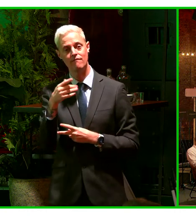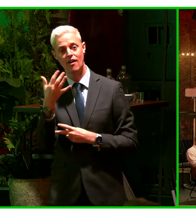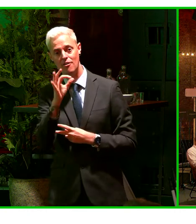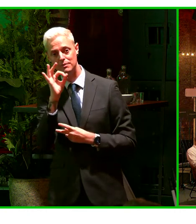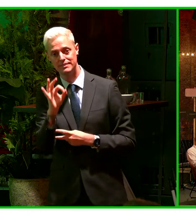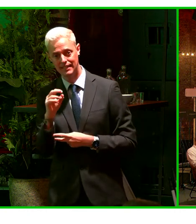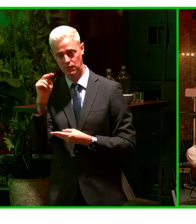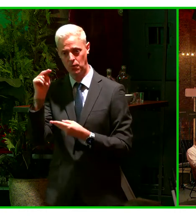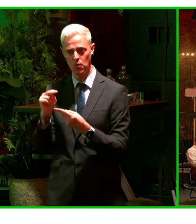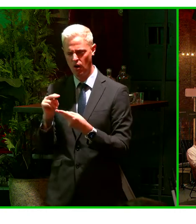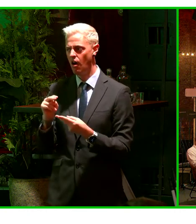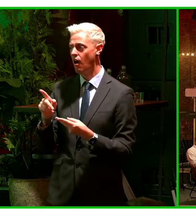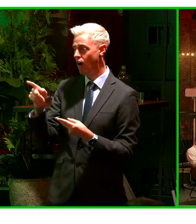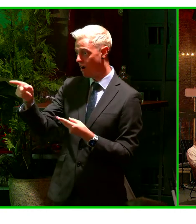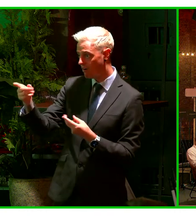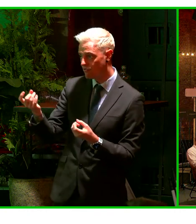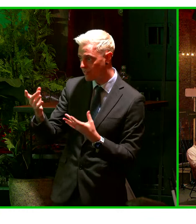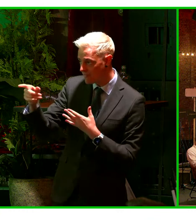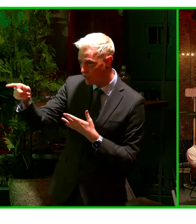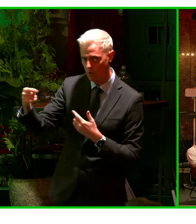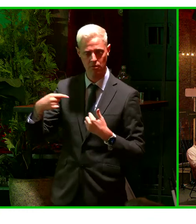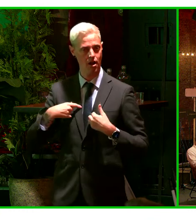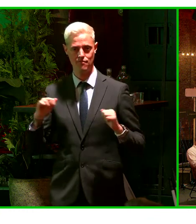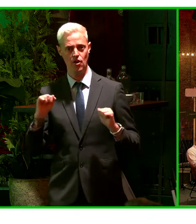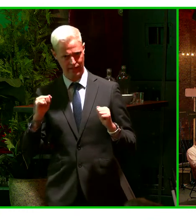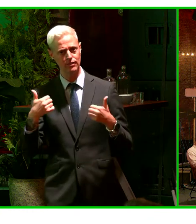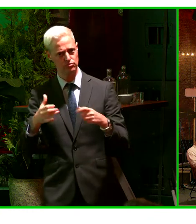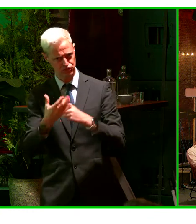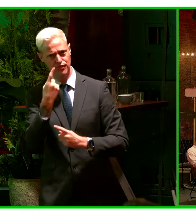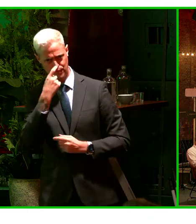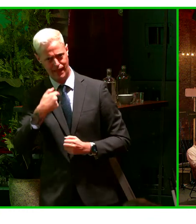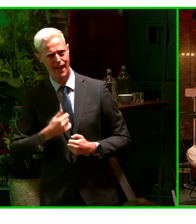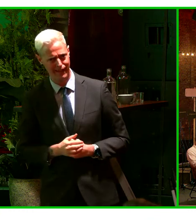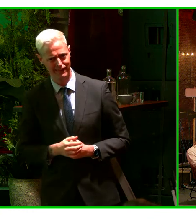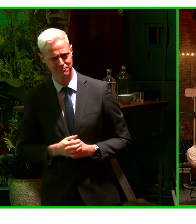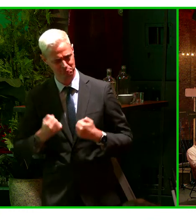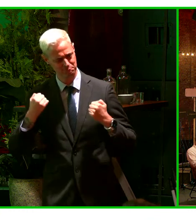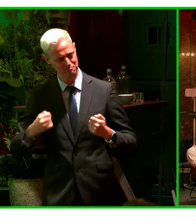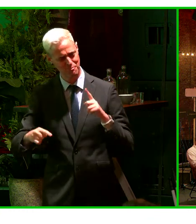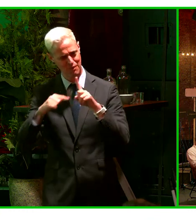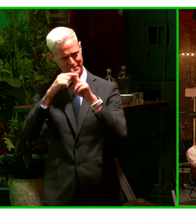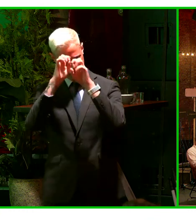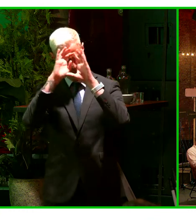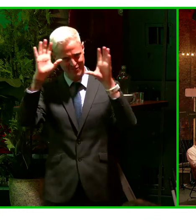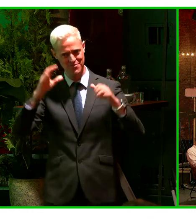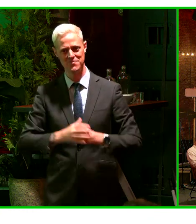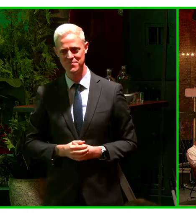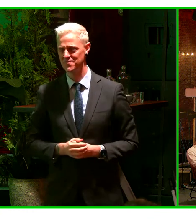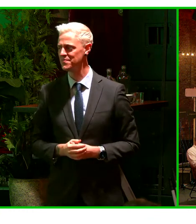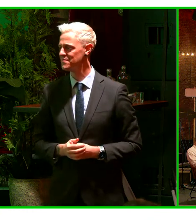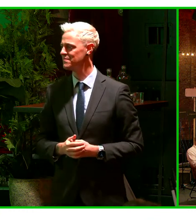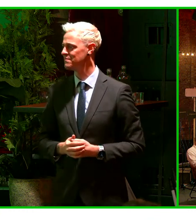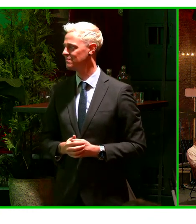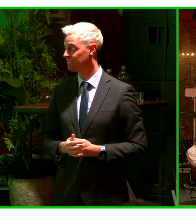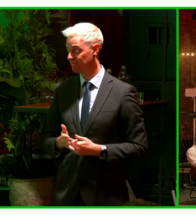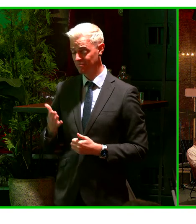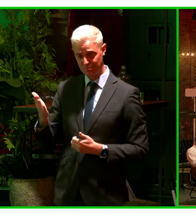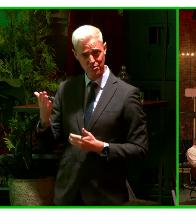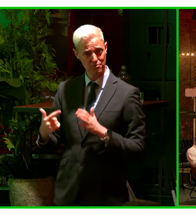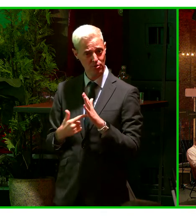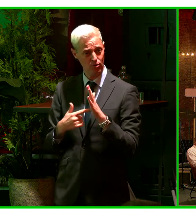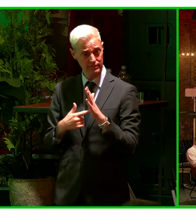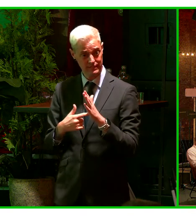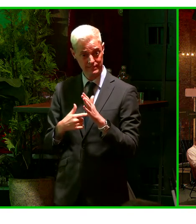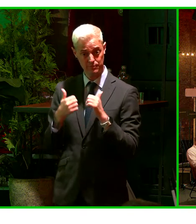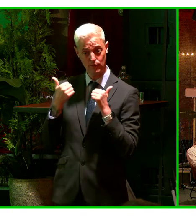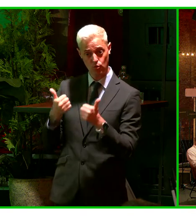with Wayne. I haven't given up on 1.5 degrees yet. But secondly, this is absolutely about creating jobs, high quality,